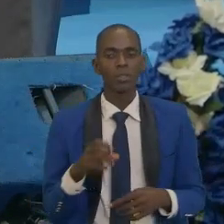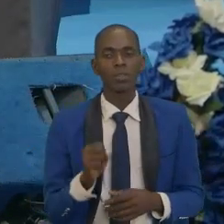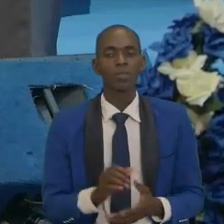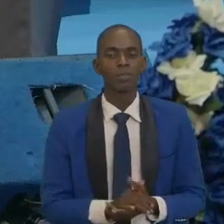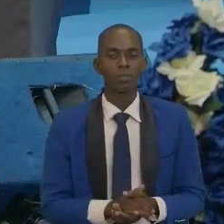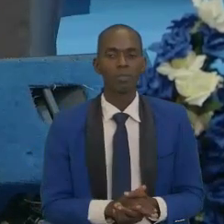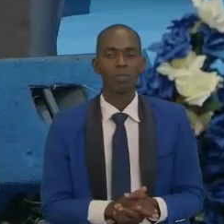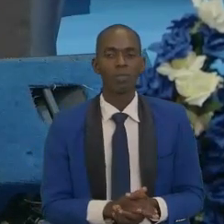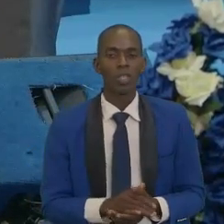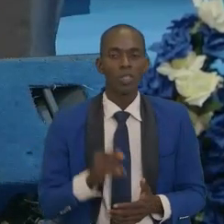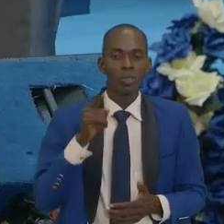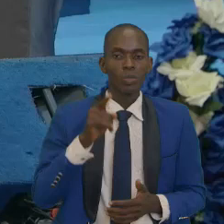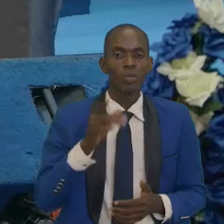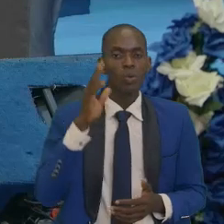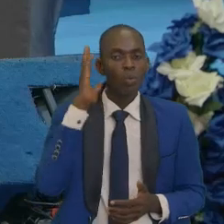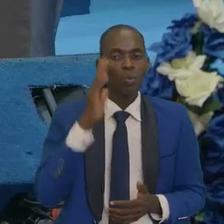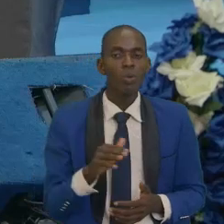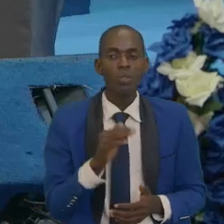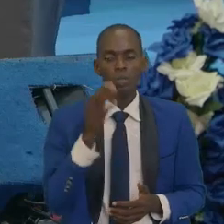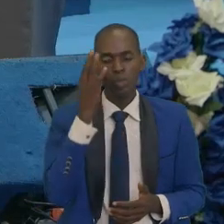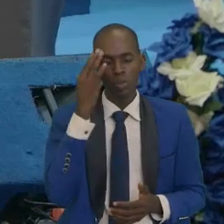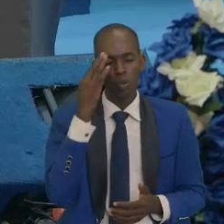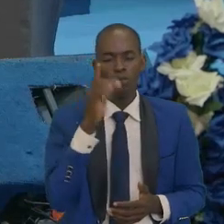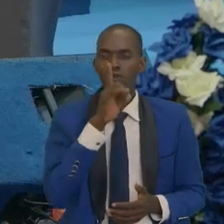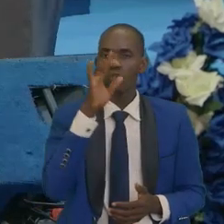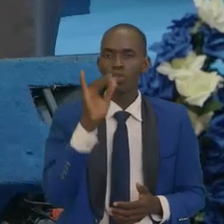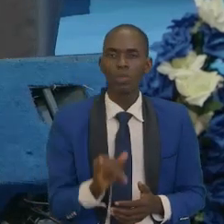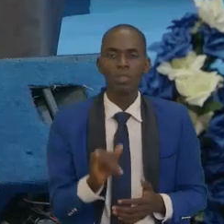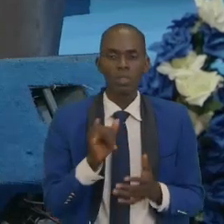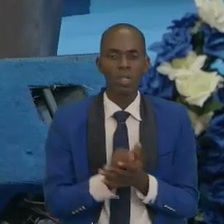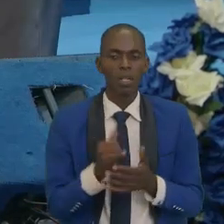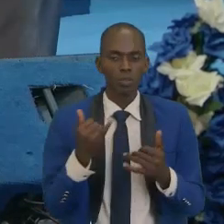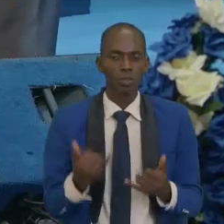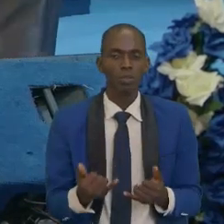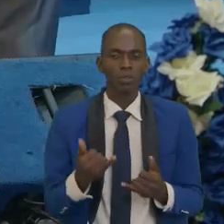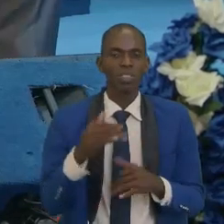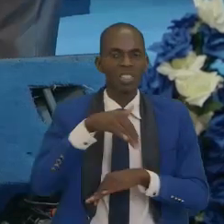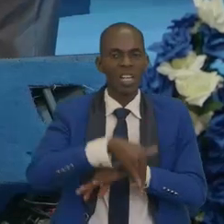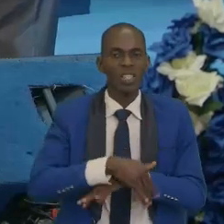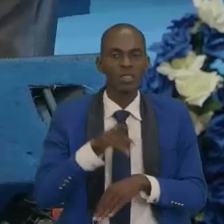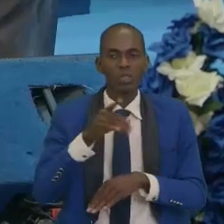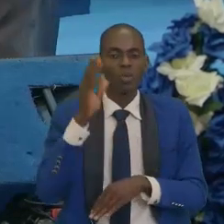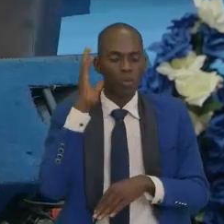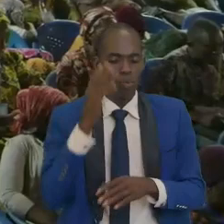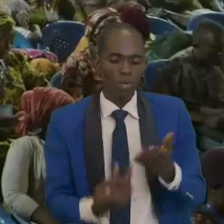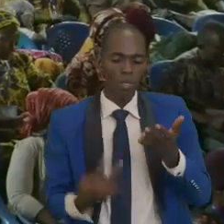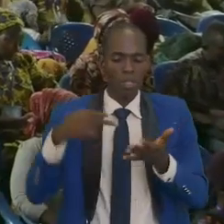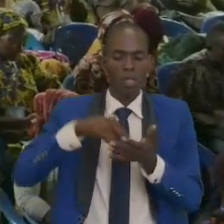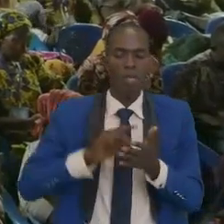you will know beyond any shadow of doubt that tonight you will rise up from your